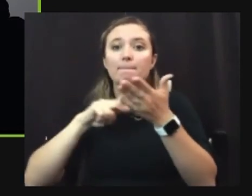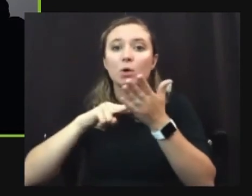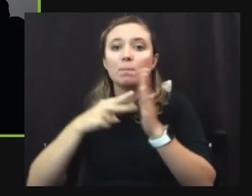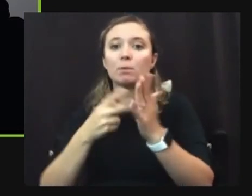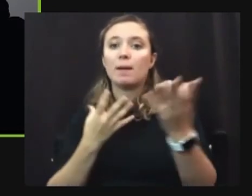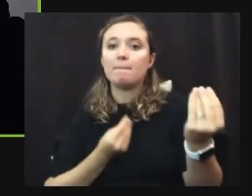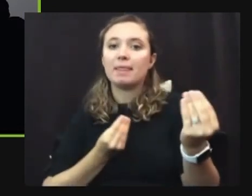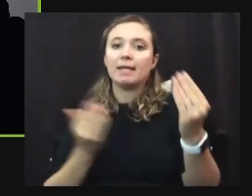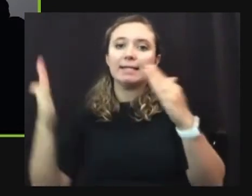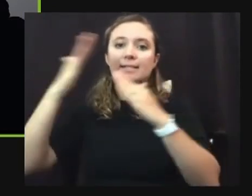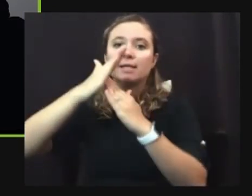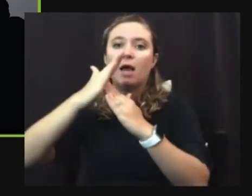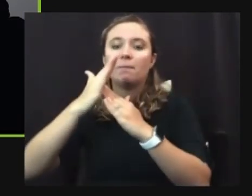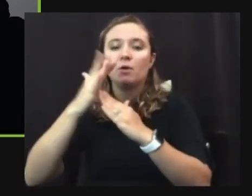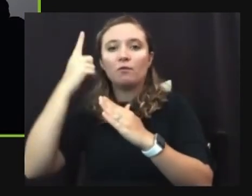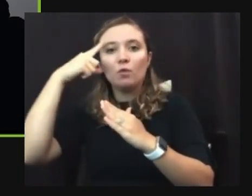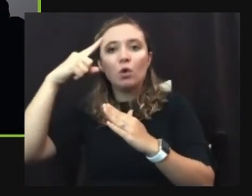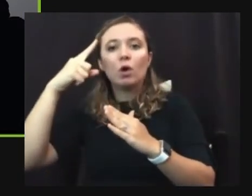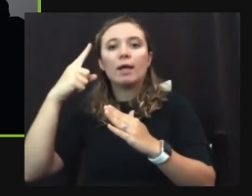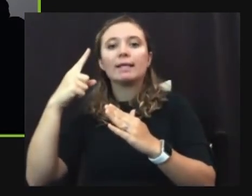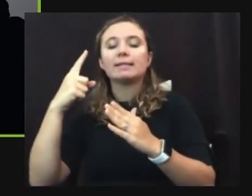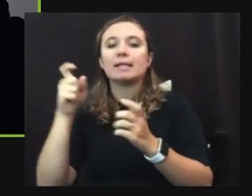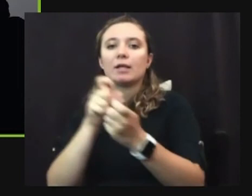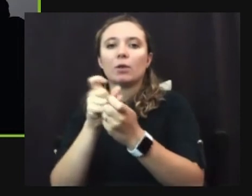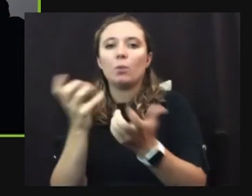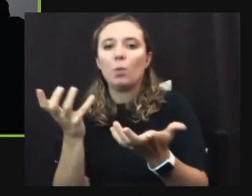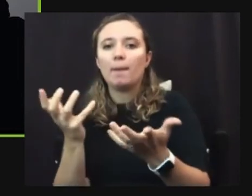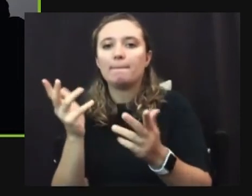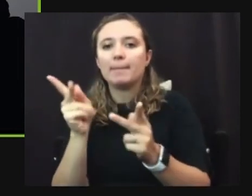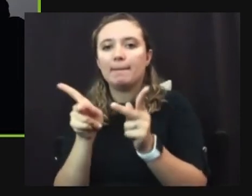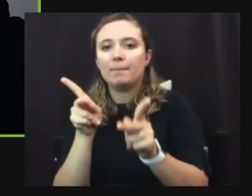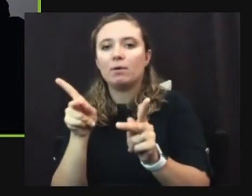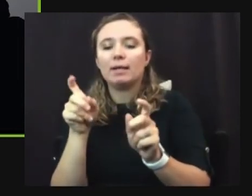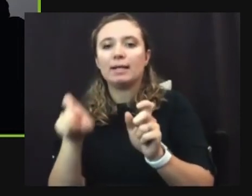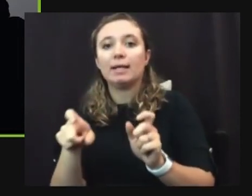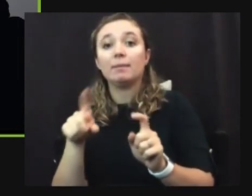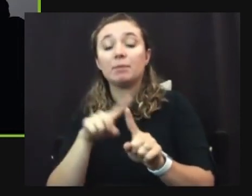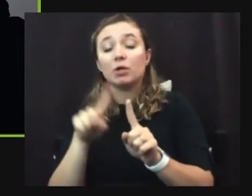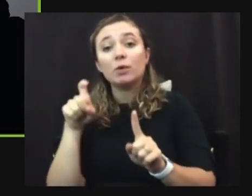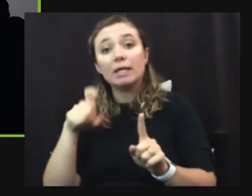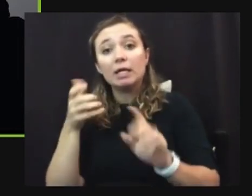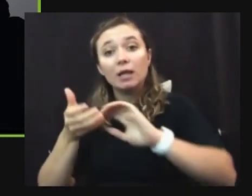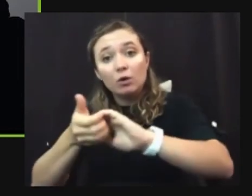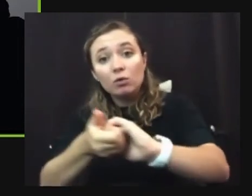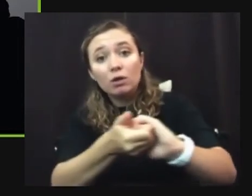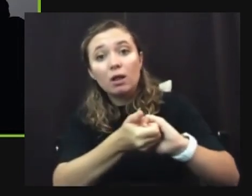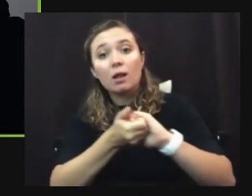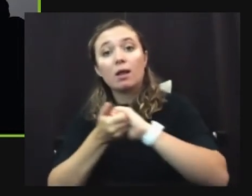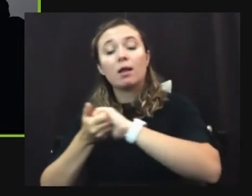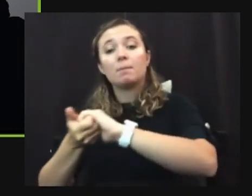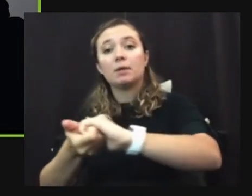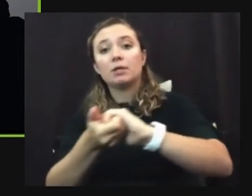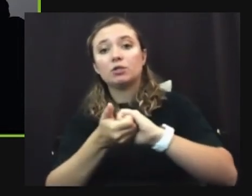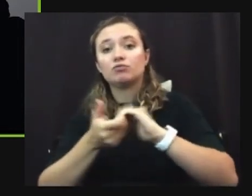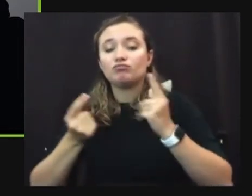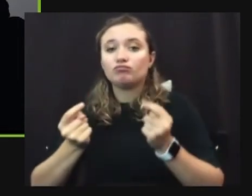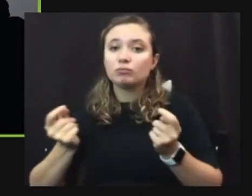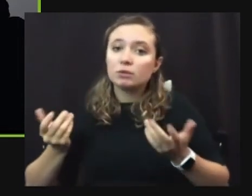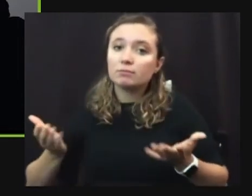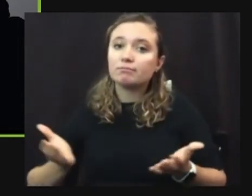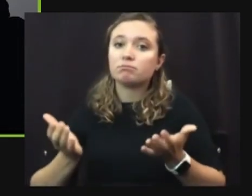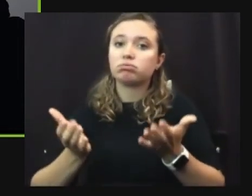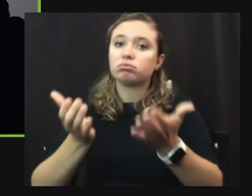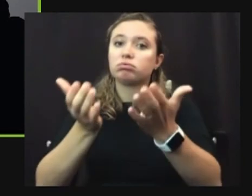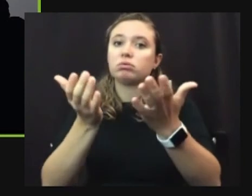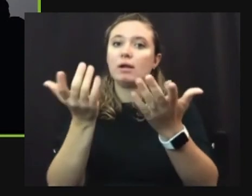Even if it is what they need, you have to have everyone else working together, right, to help make that happen,